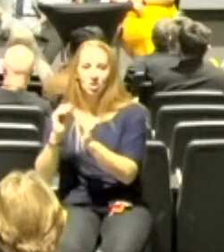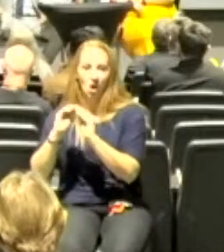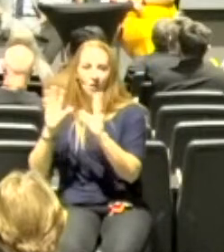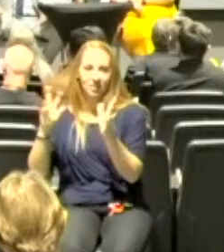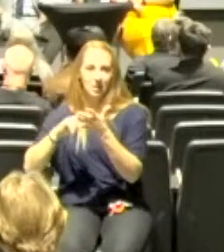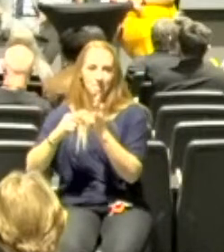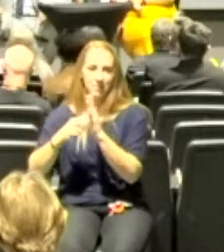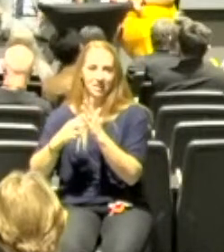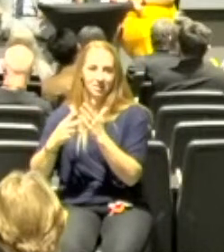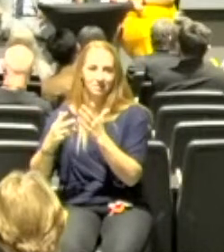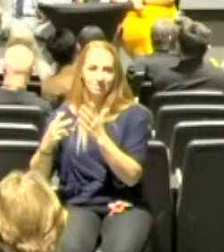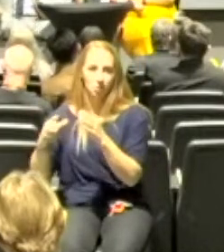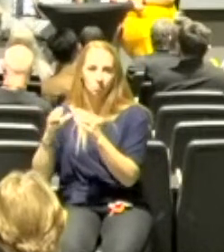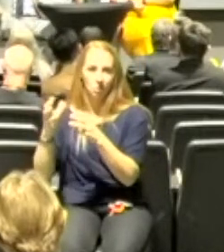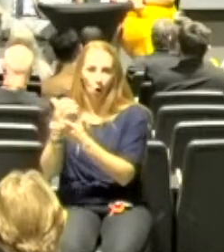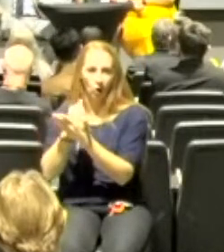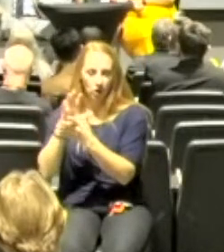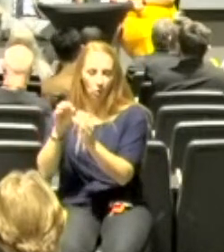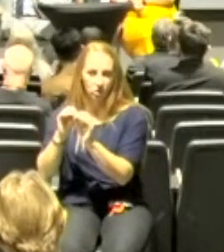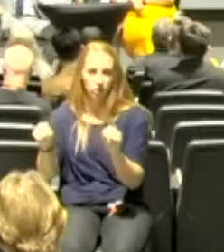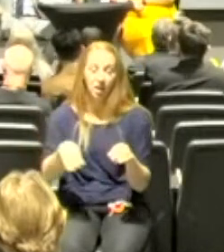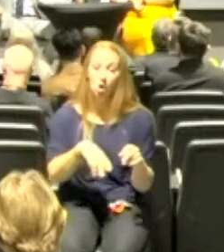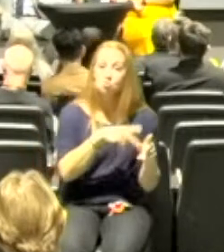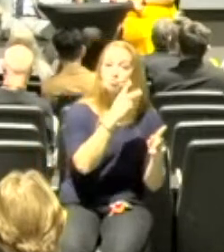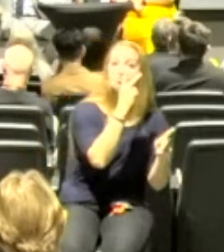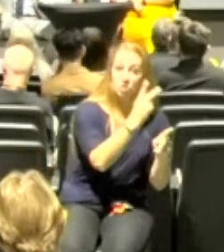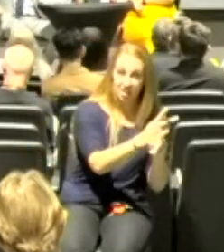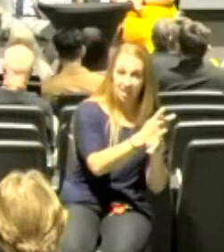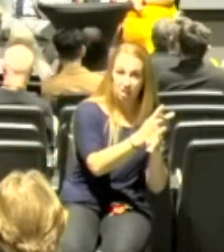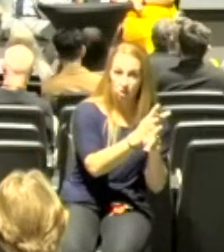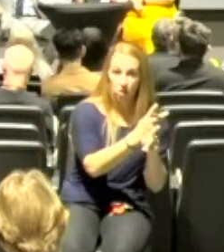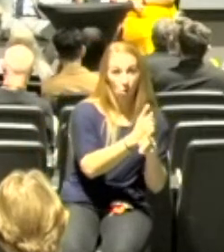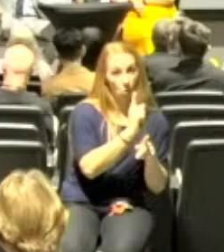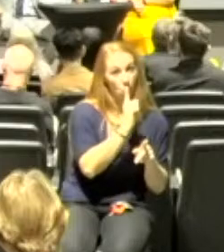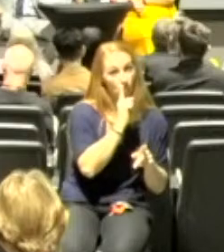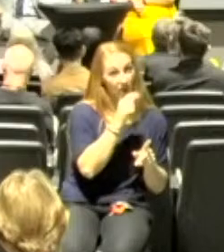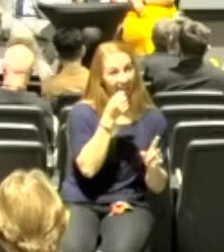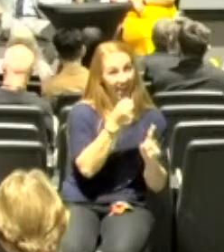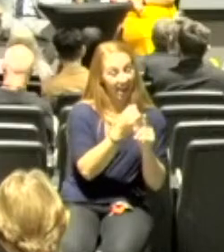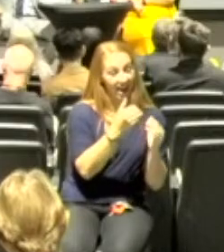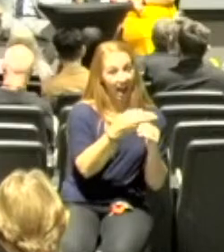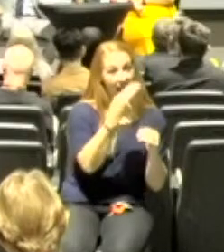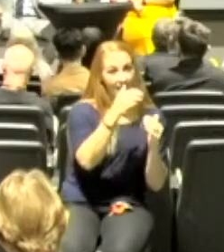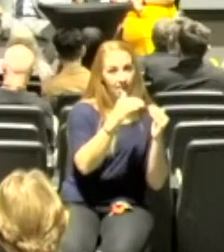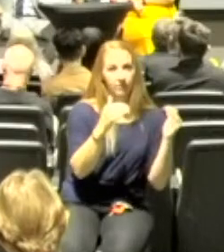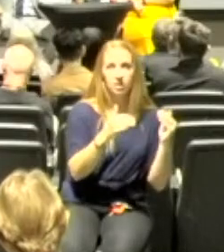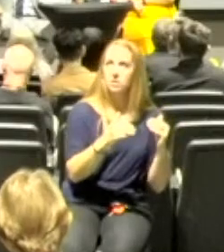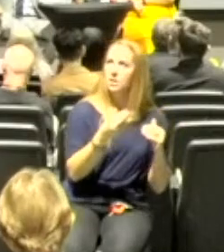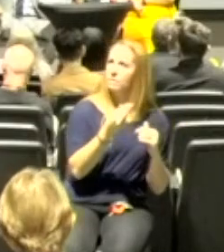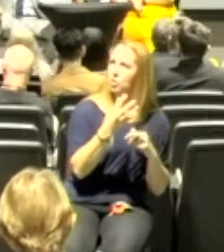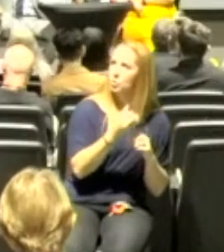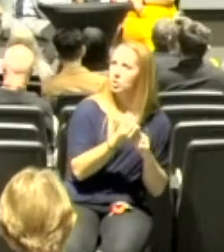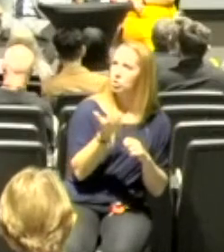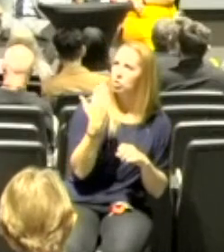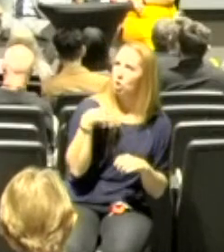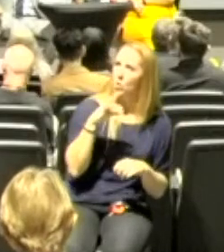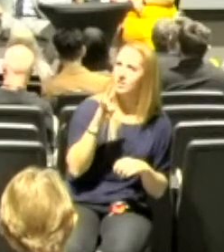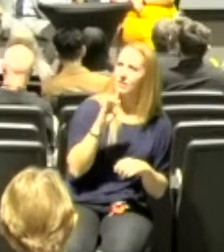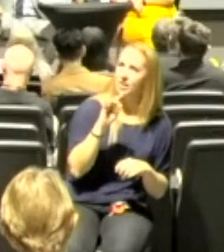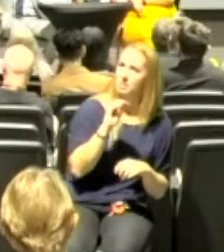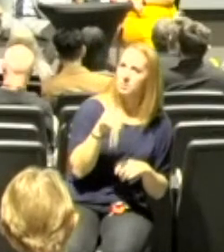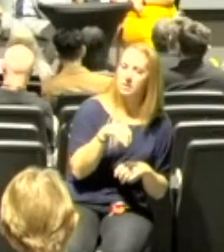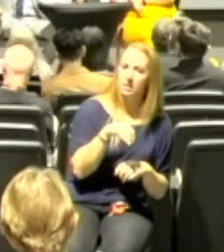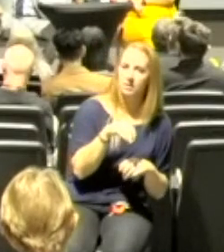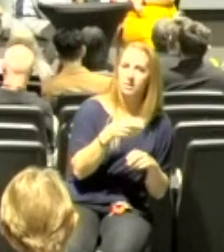degree. With retention, we've hit some historically high levels. So a few years ago, we were at 78%. Then we hit